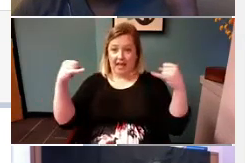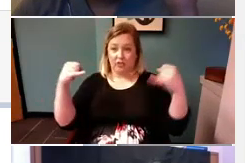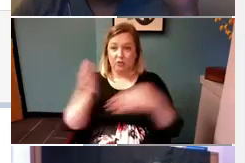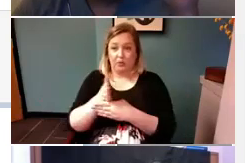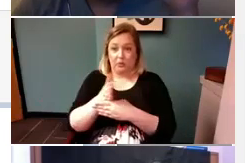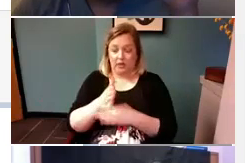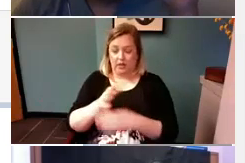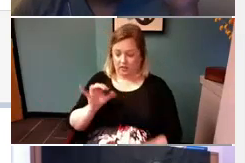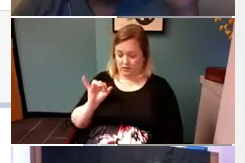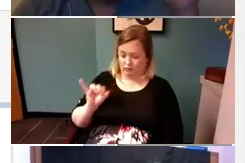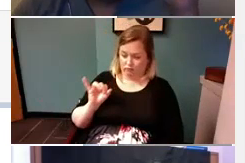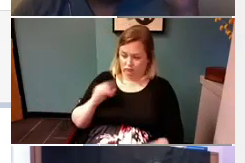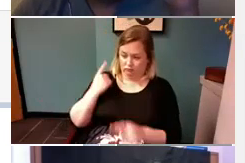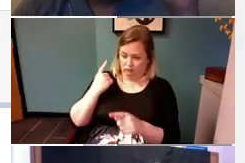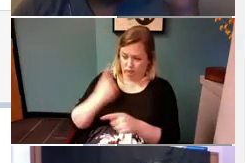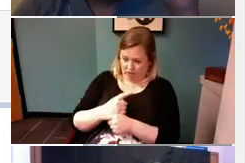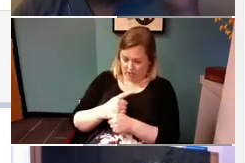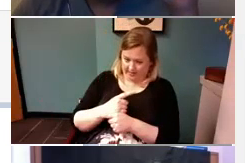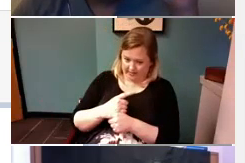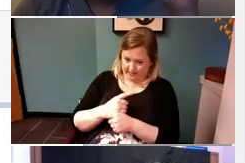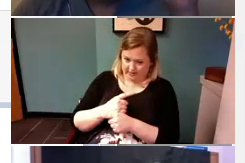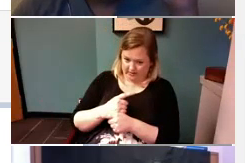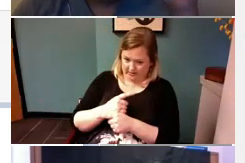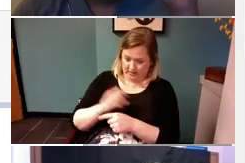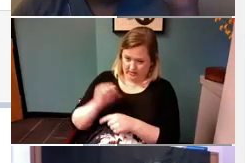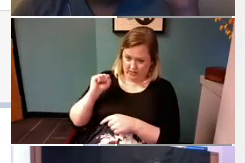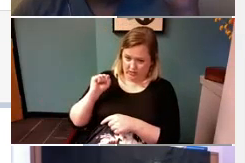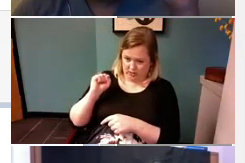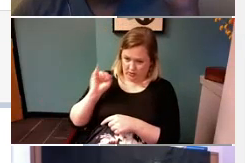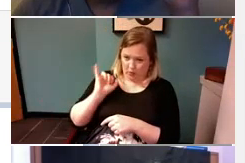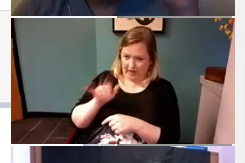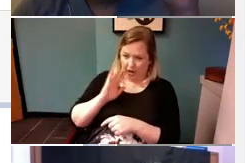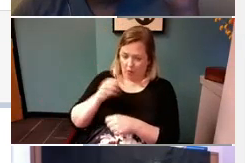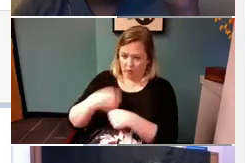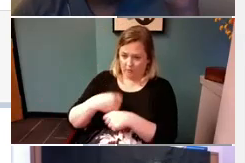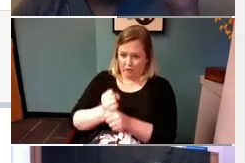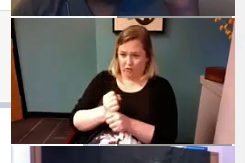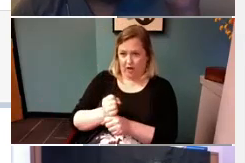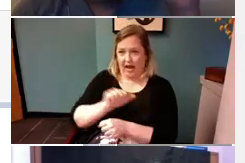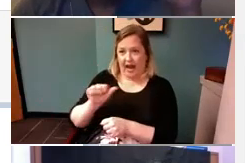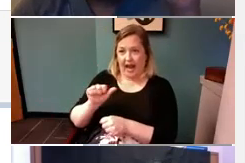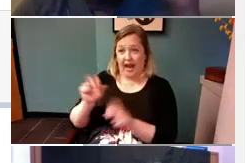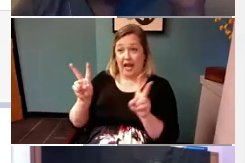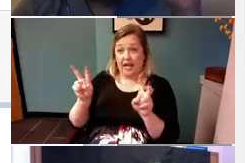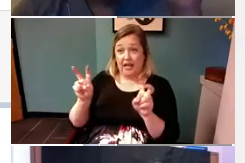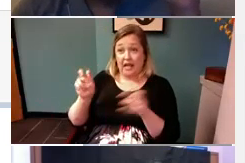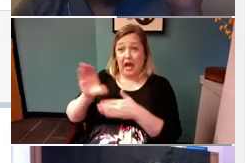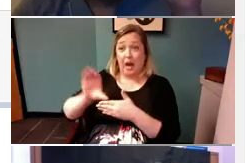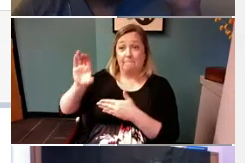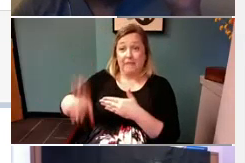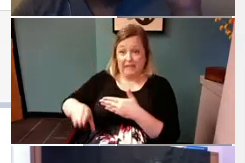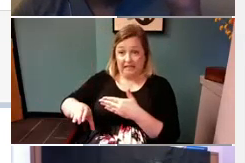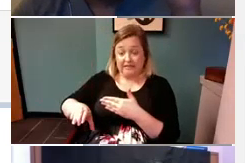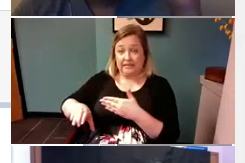Right. And then, so it would generate a complete graph essentially for